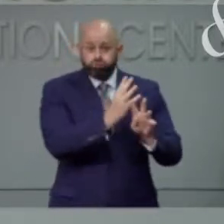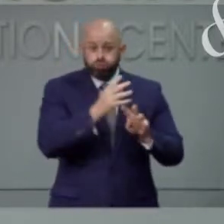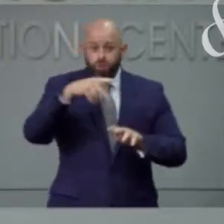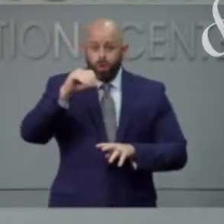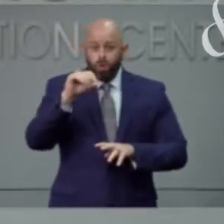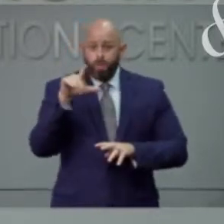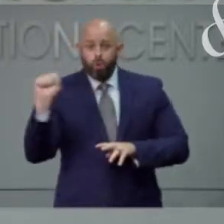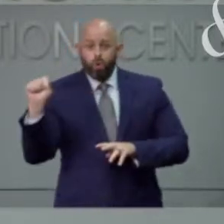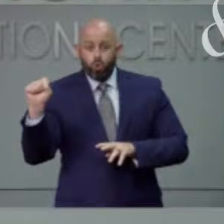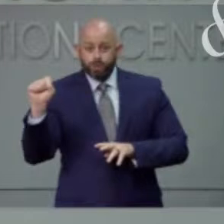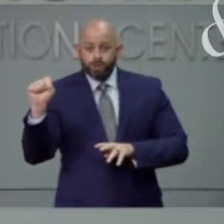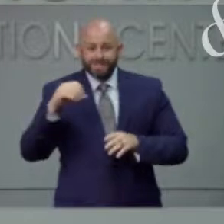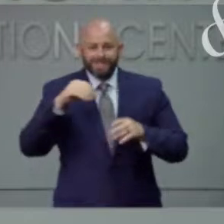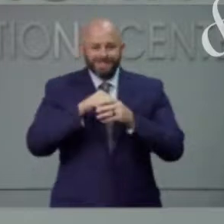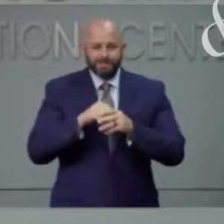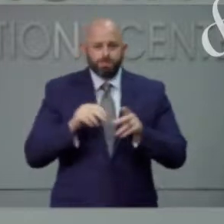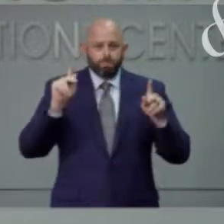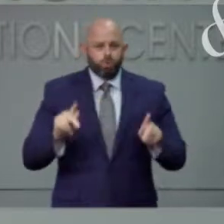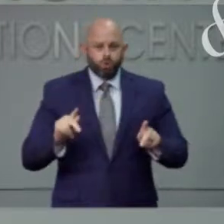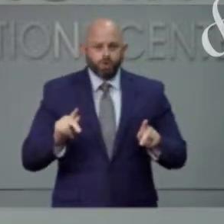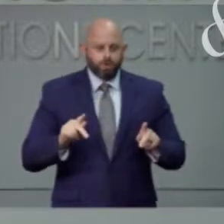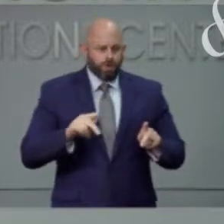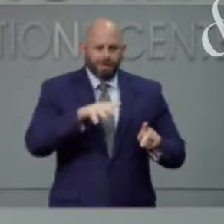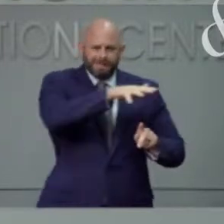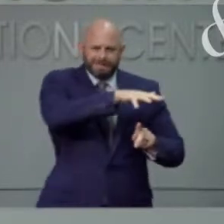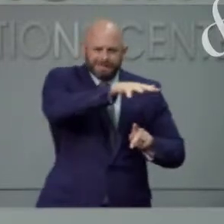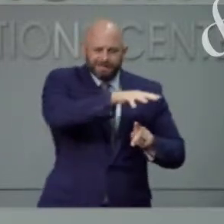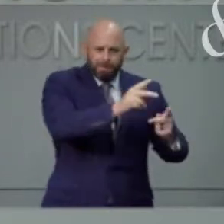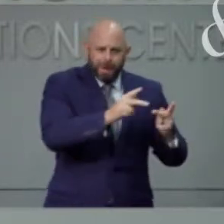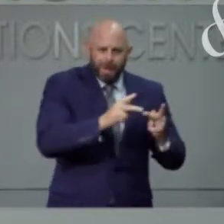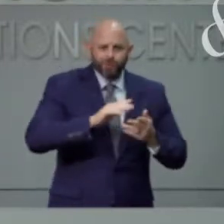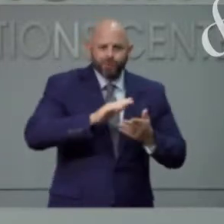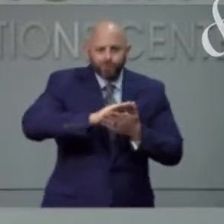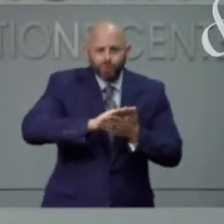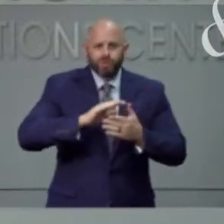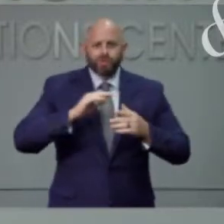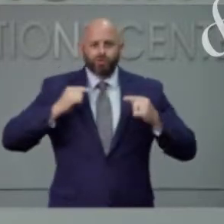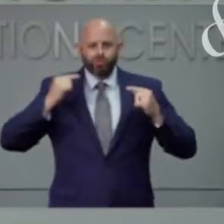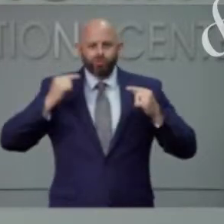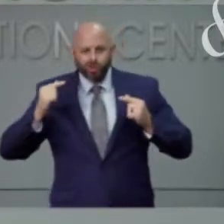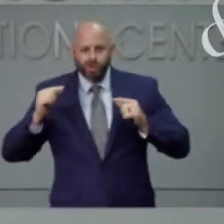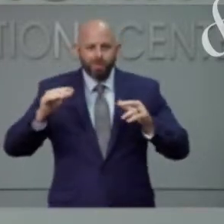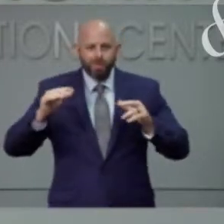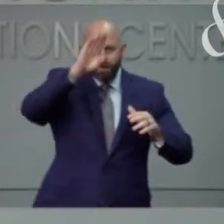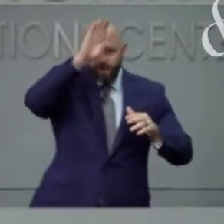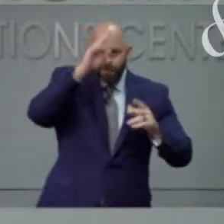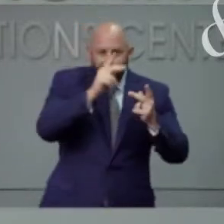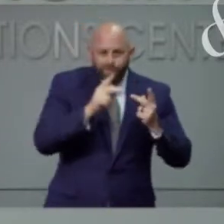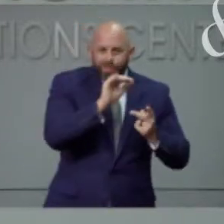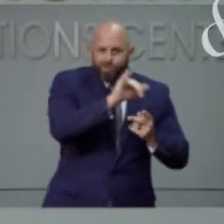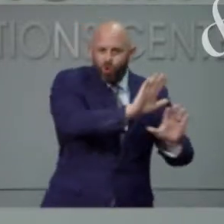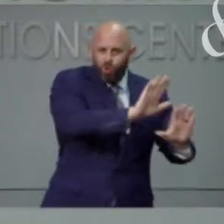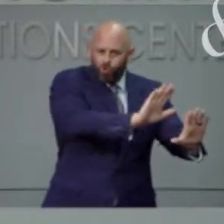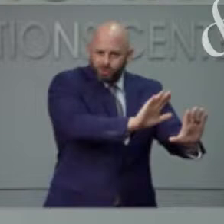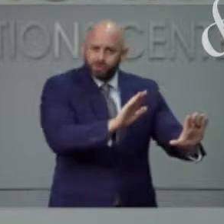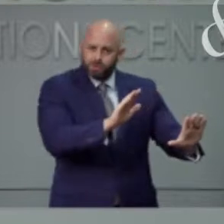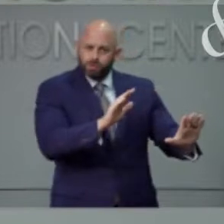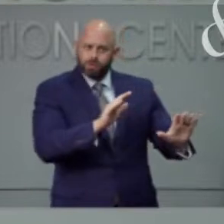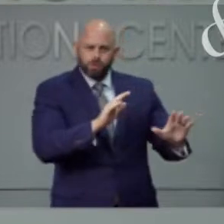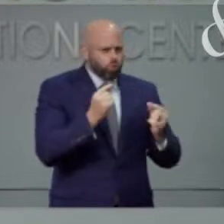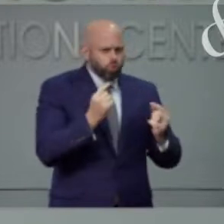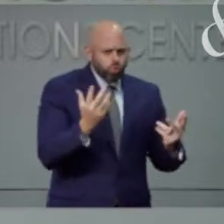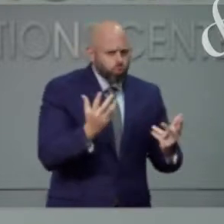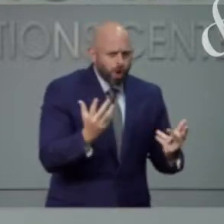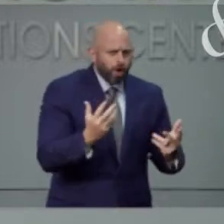the things that will be happening in those centers to protect people? Will they be sprayed down? Will there be wipes? Will people